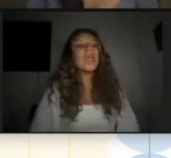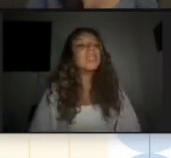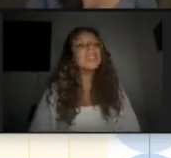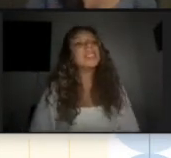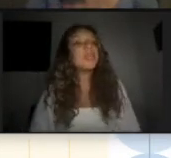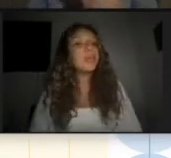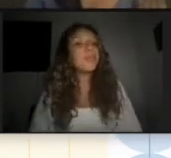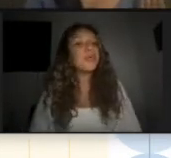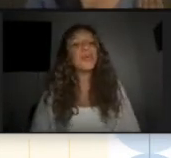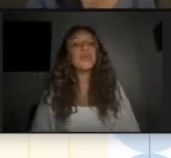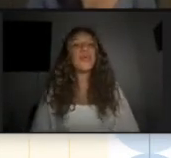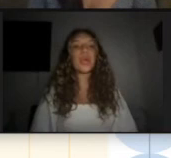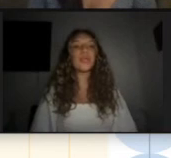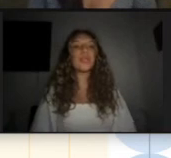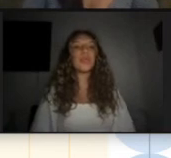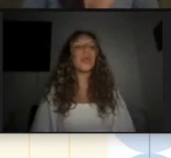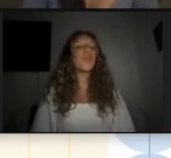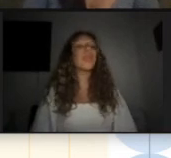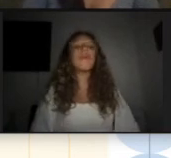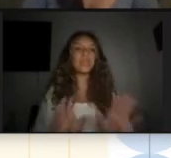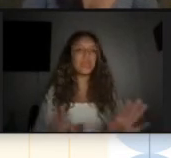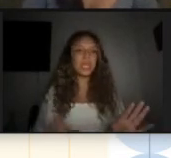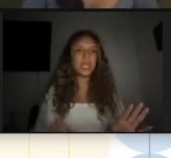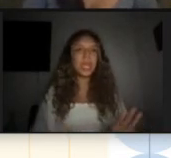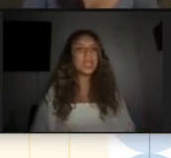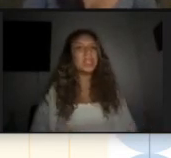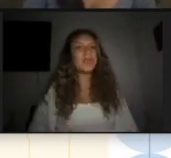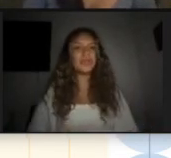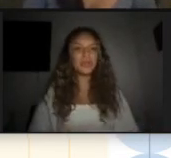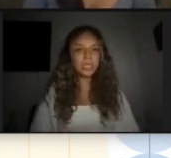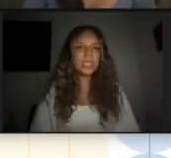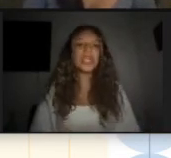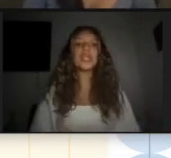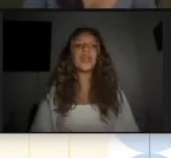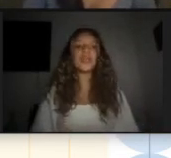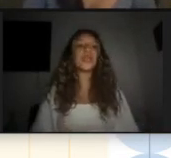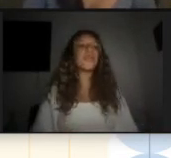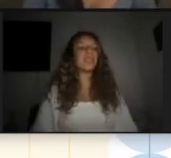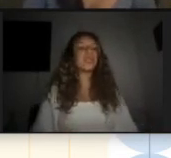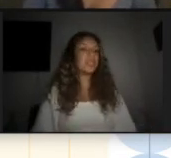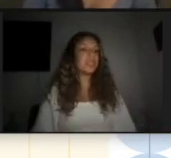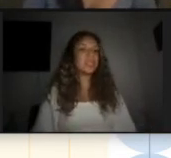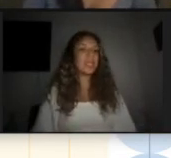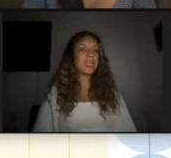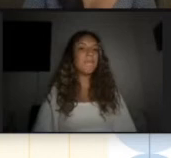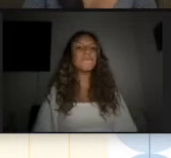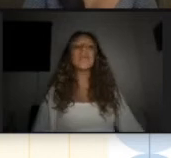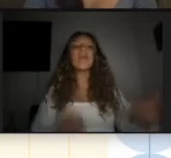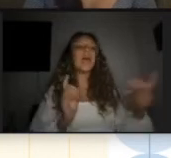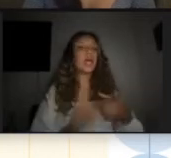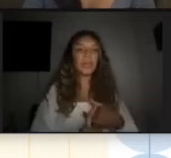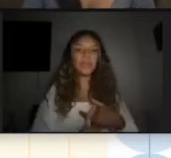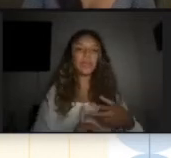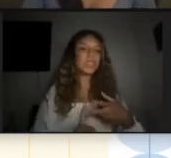these are people who will work with you on whatever you need they will do research on a career or major you are interested in